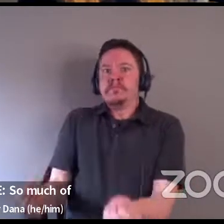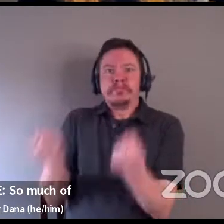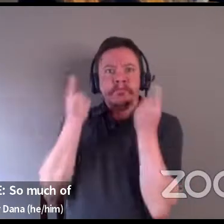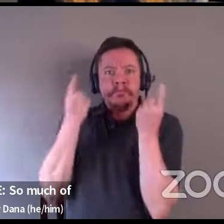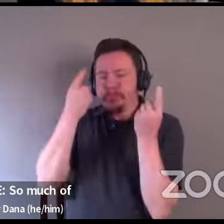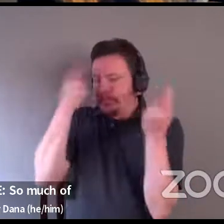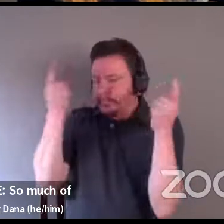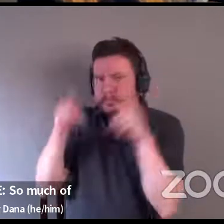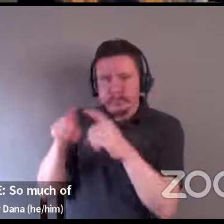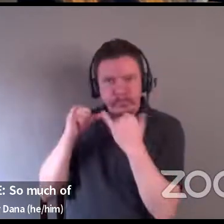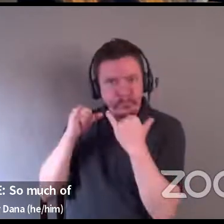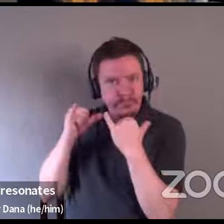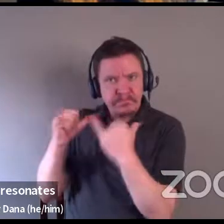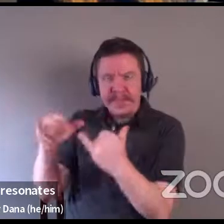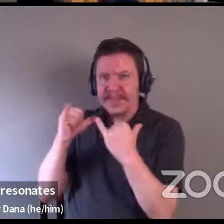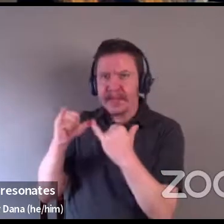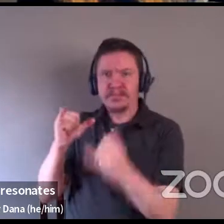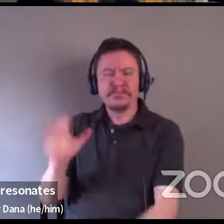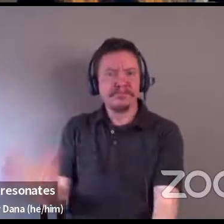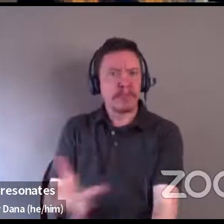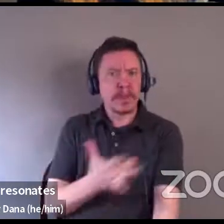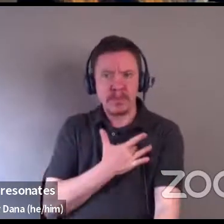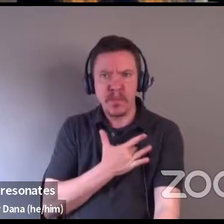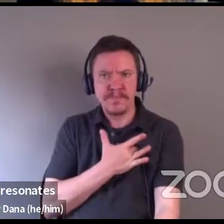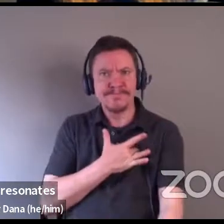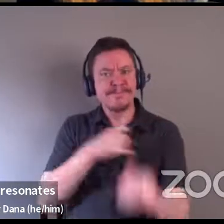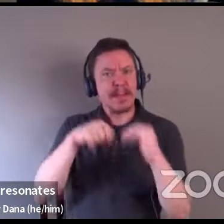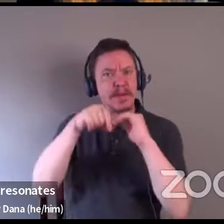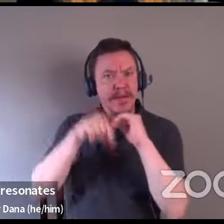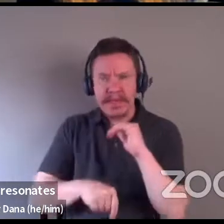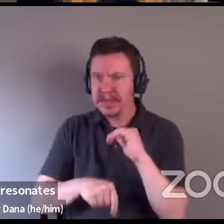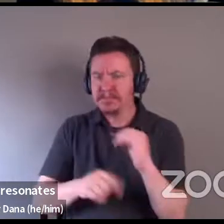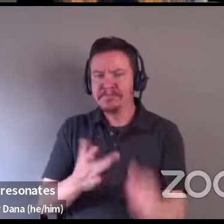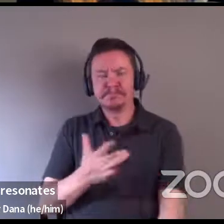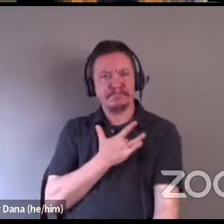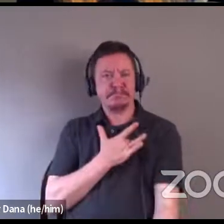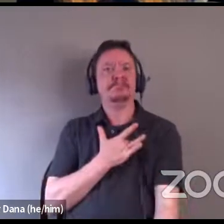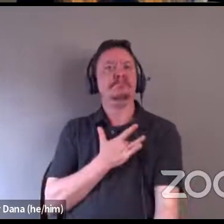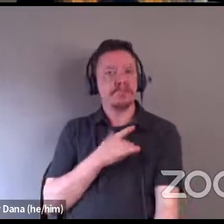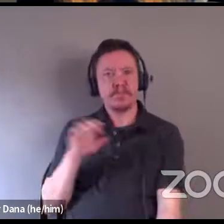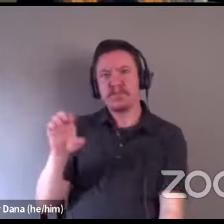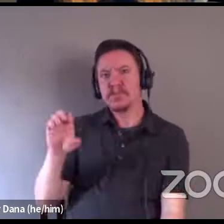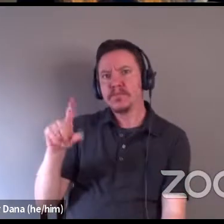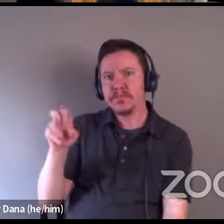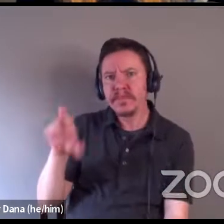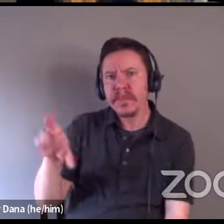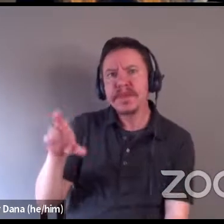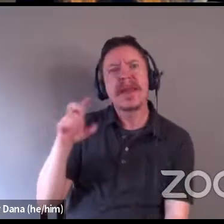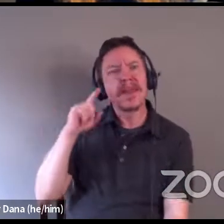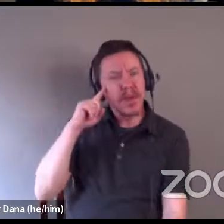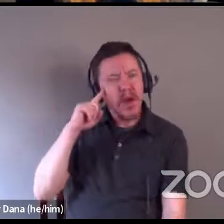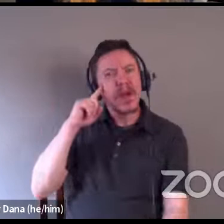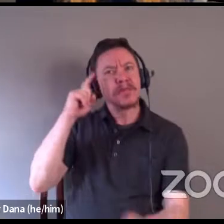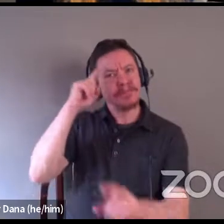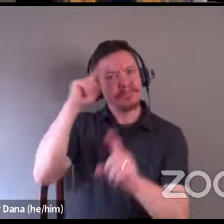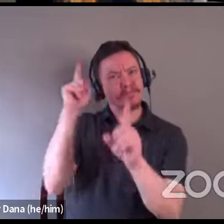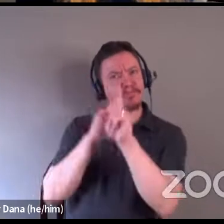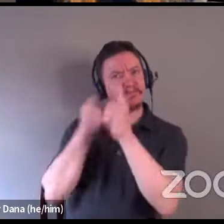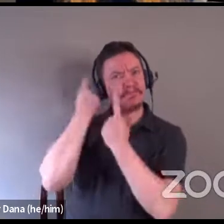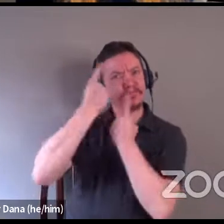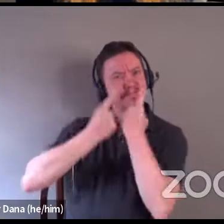on a profoundly deep level. And Eleanor, you made me think about the